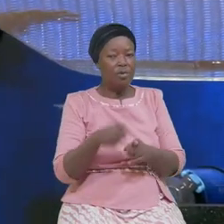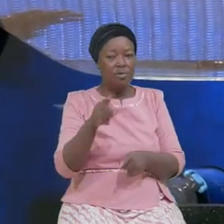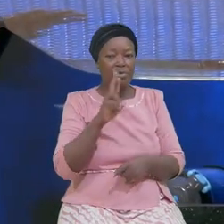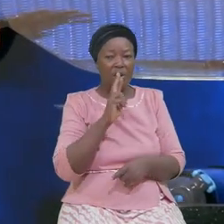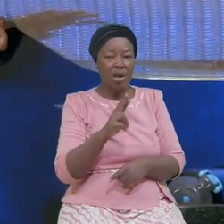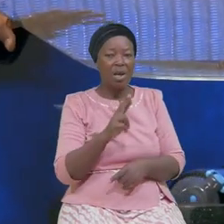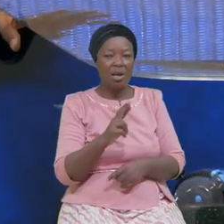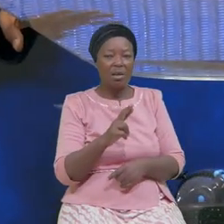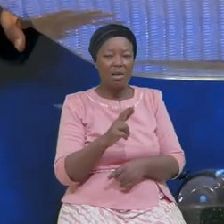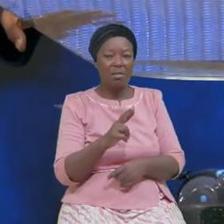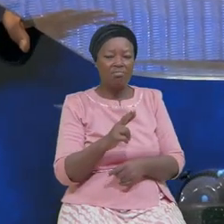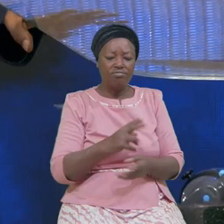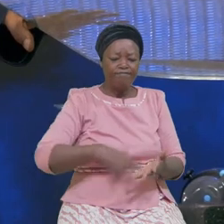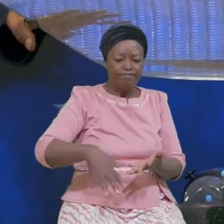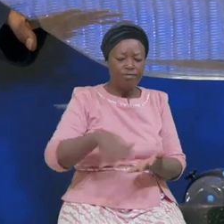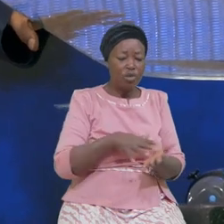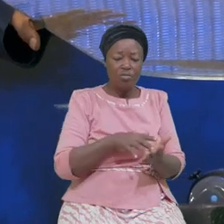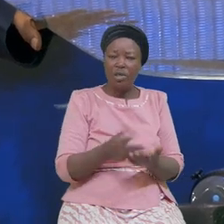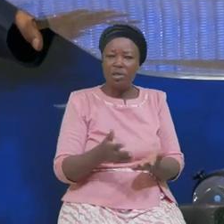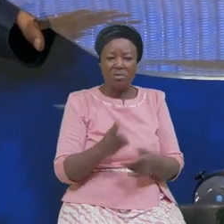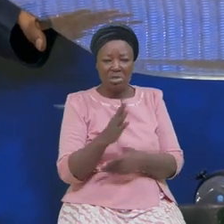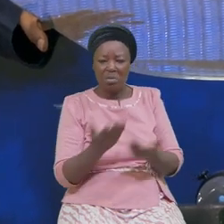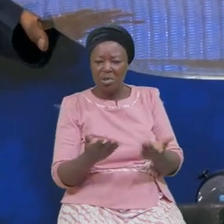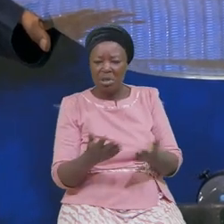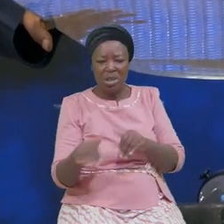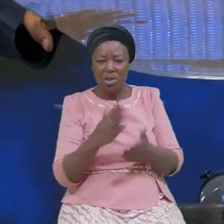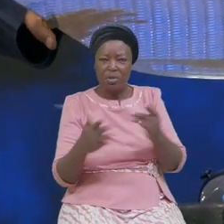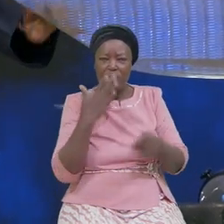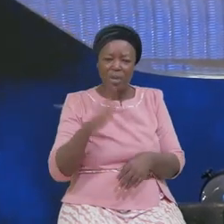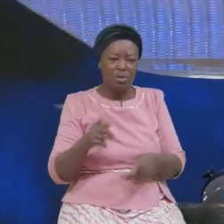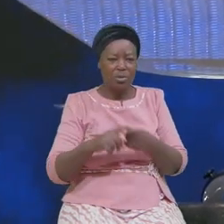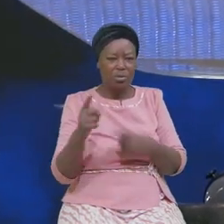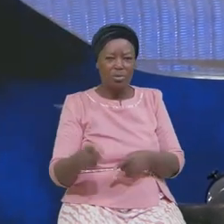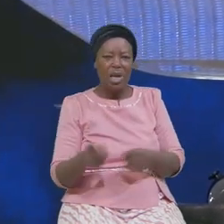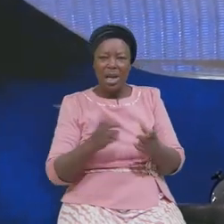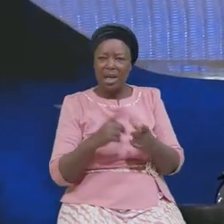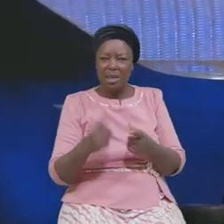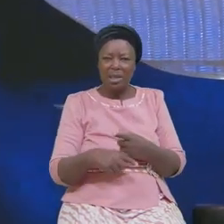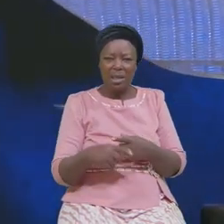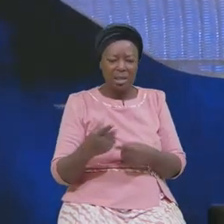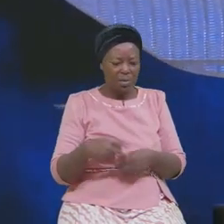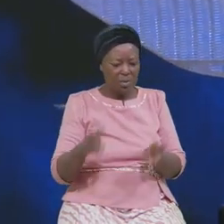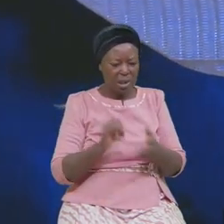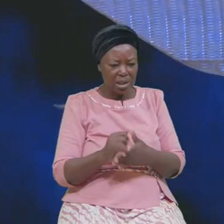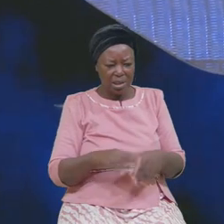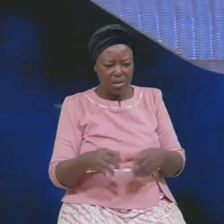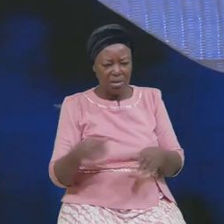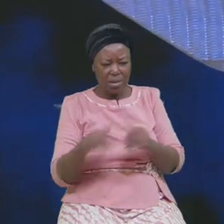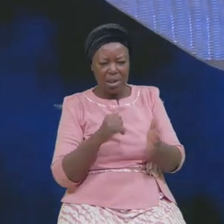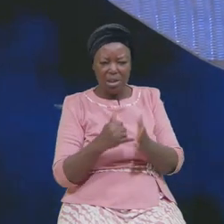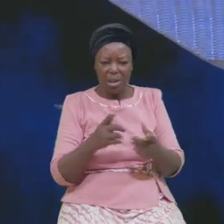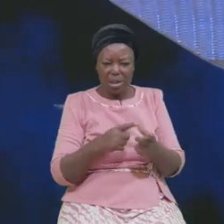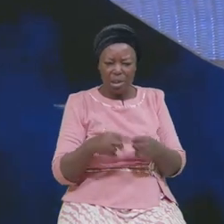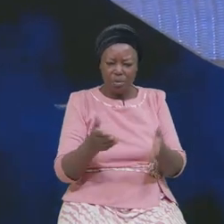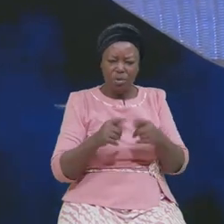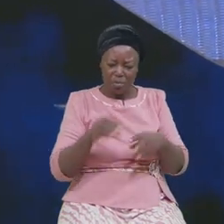handled, rough handled, man handled, and they handle you to make you almost